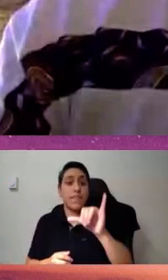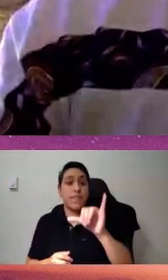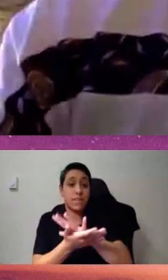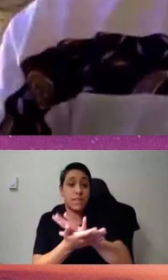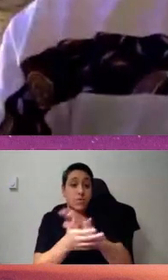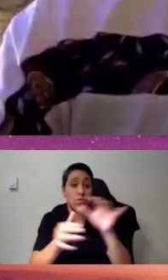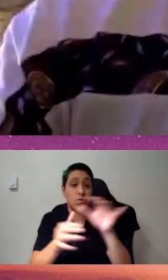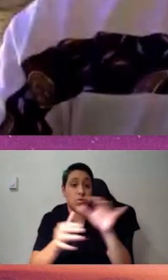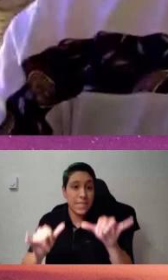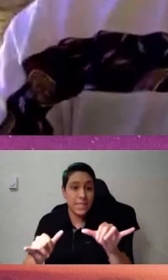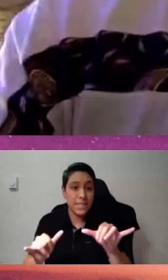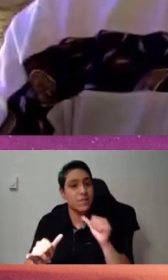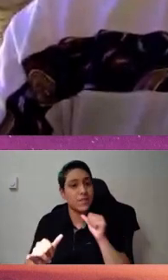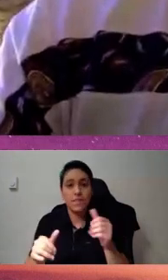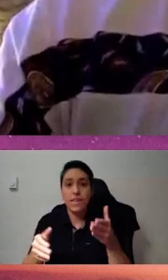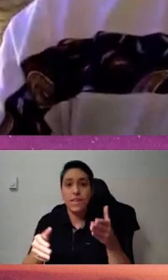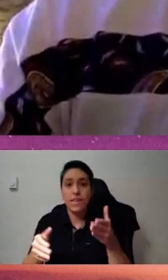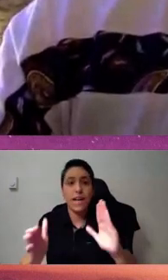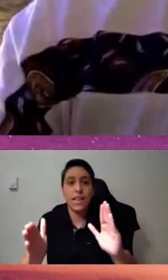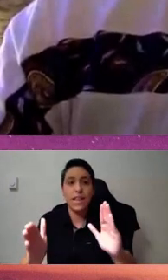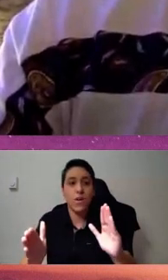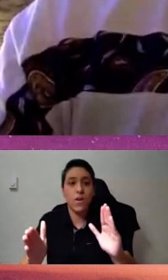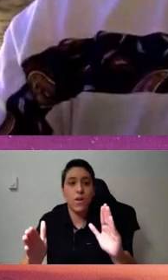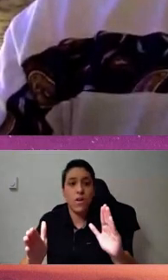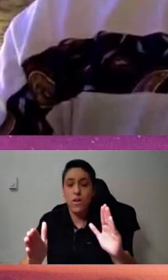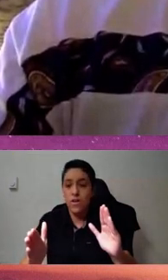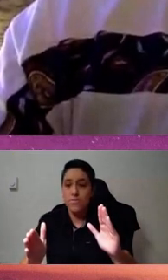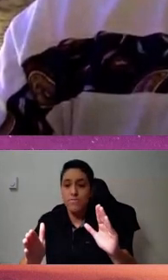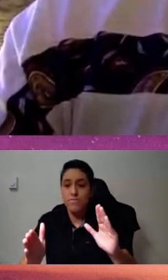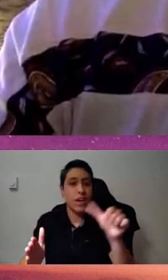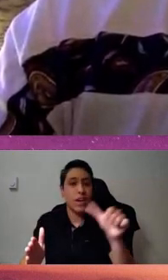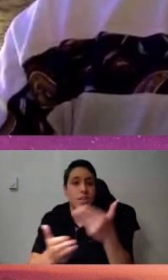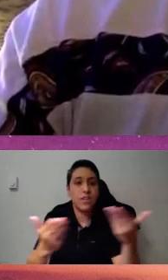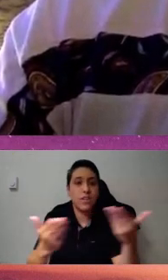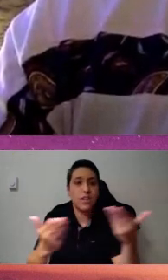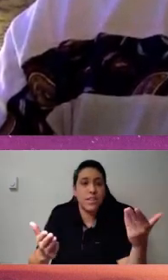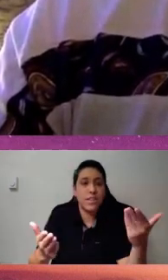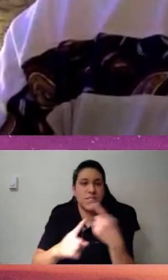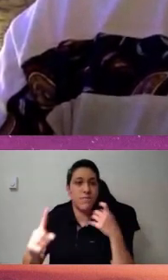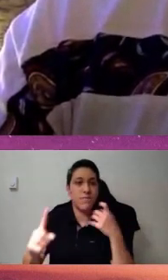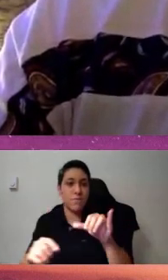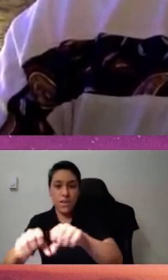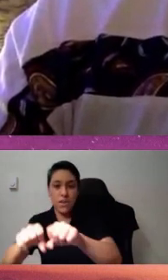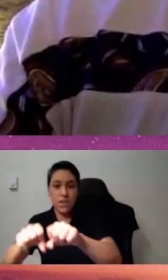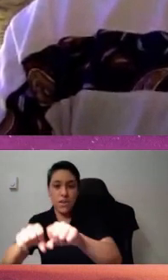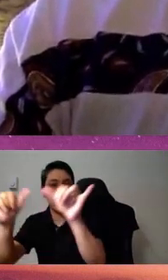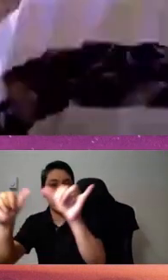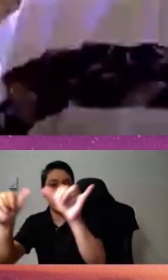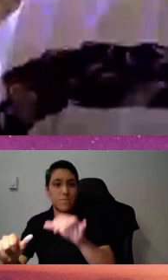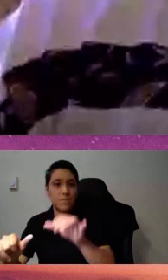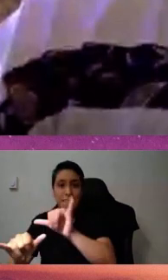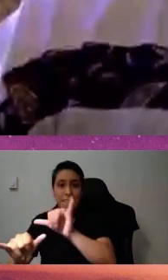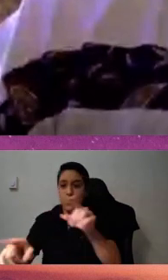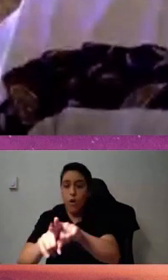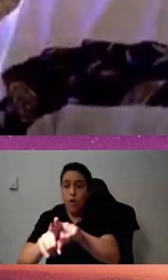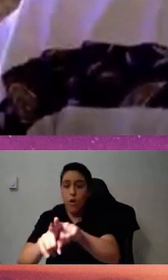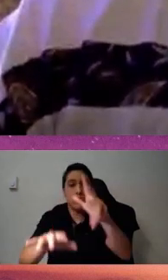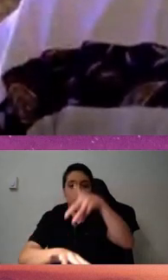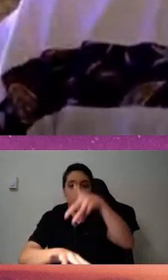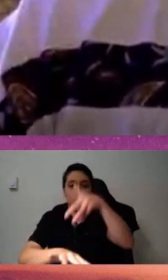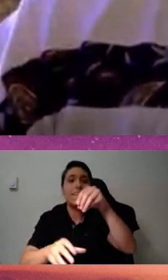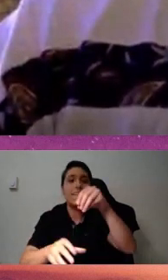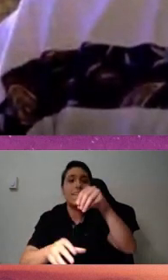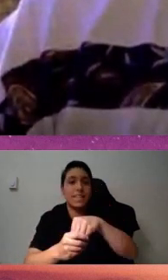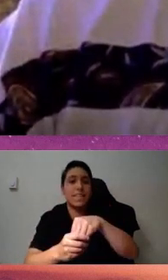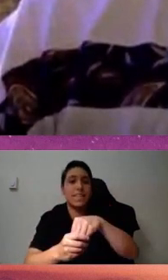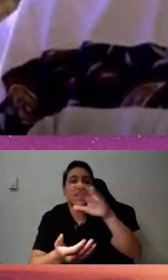decolonial knowledge to be spread. There's so many systems of oppression within the academic system that keep